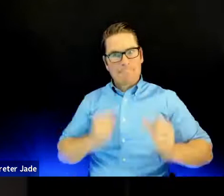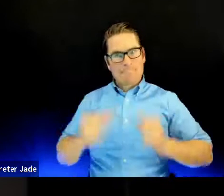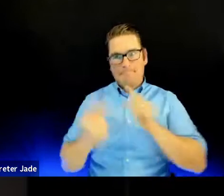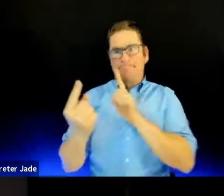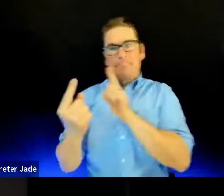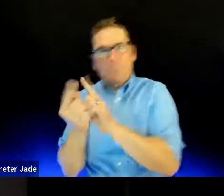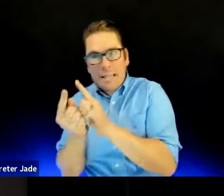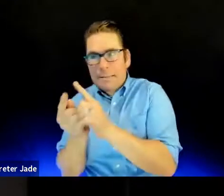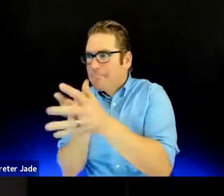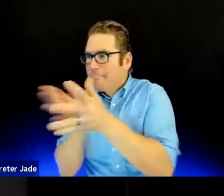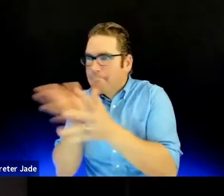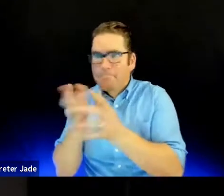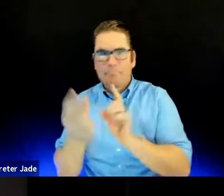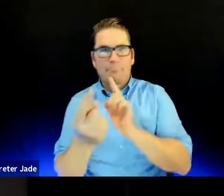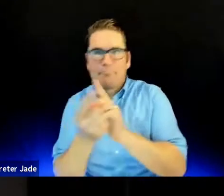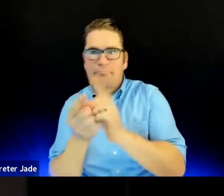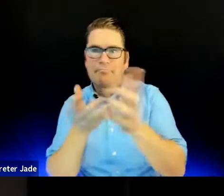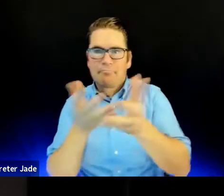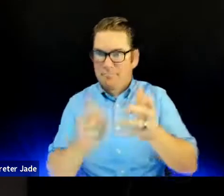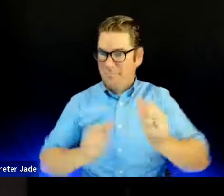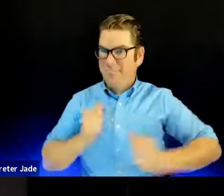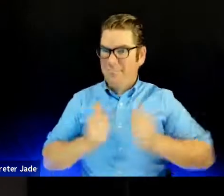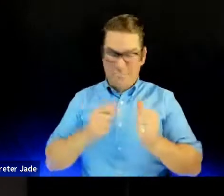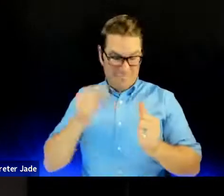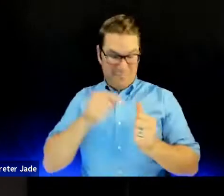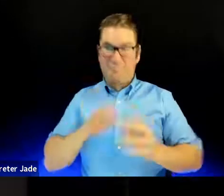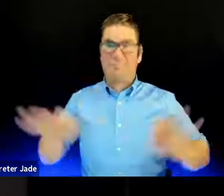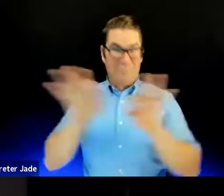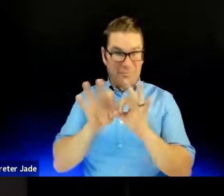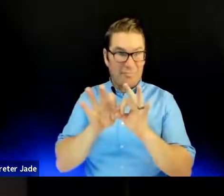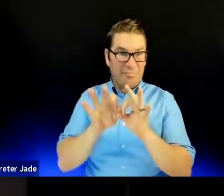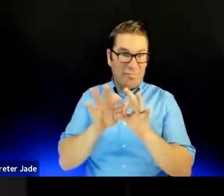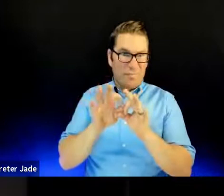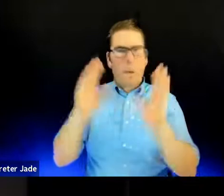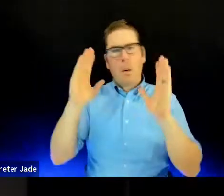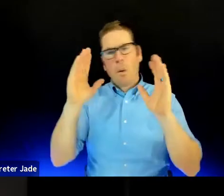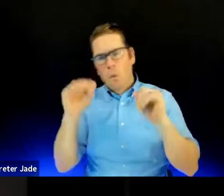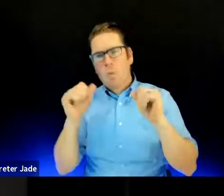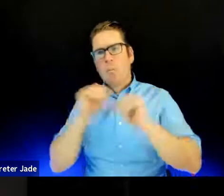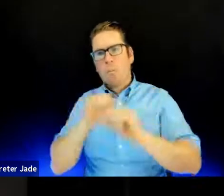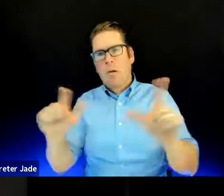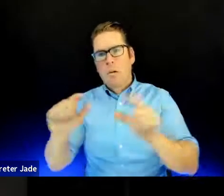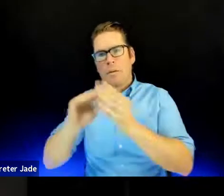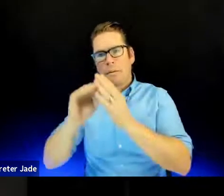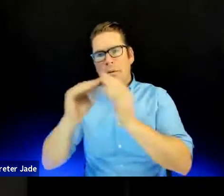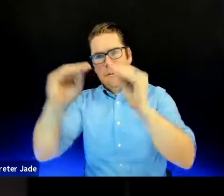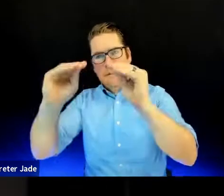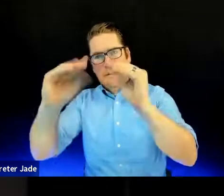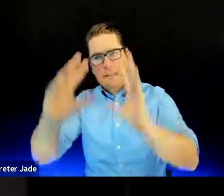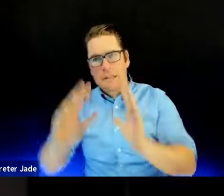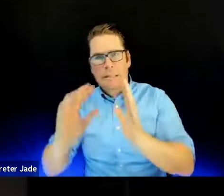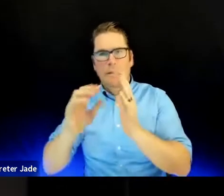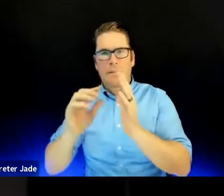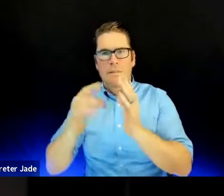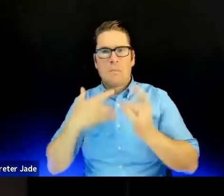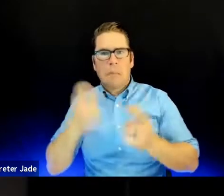understanding and will, especially during the COVID time right now, is we will kind of bend over backwards